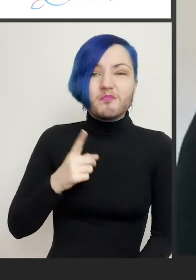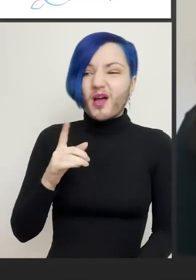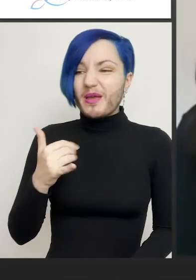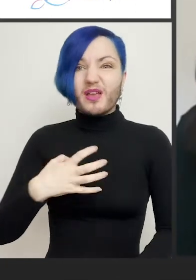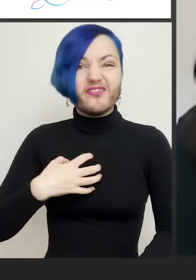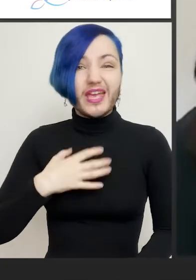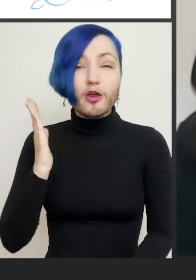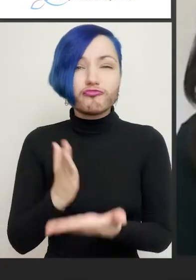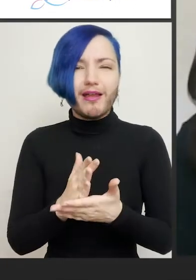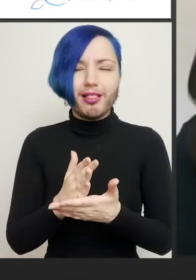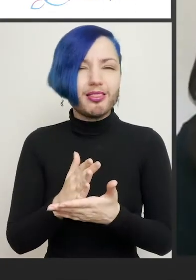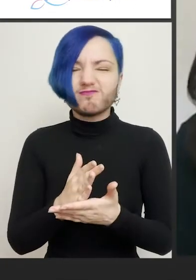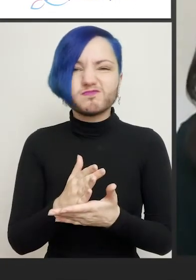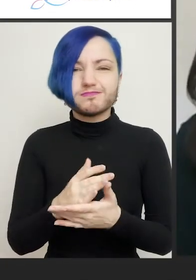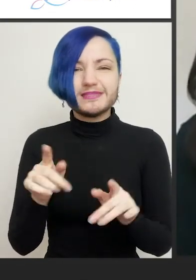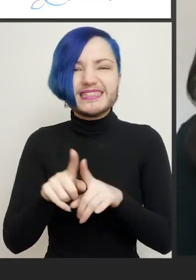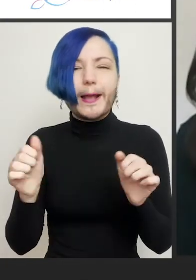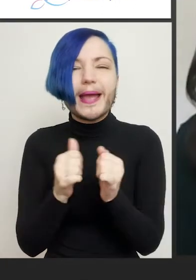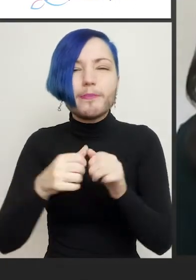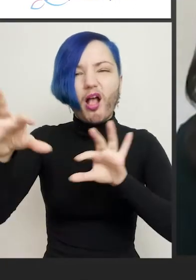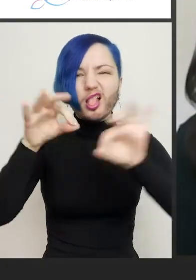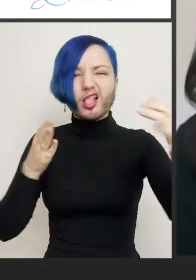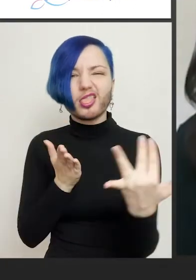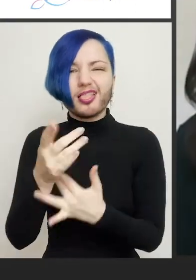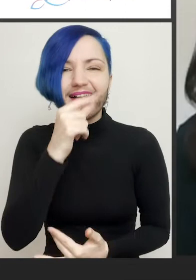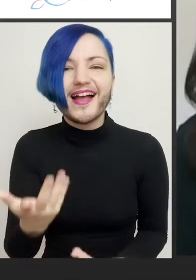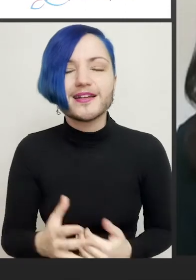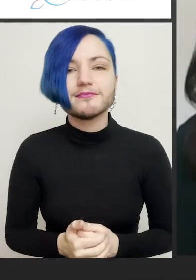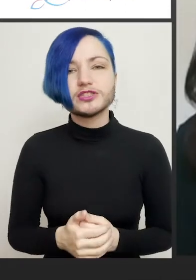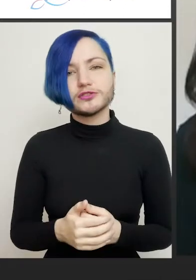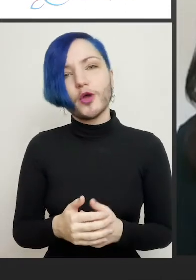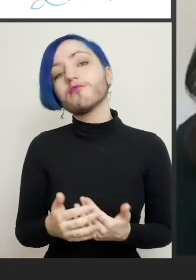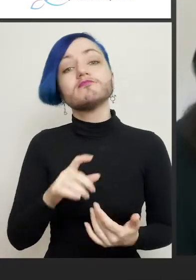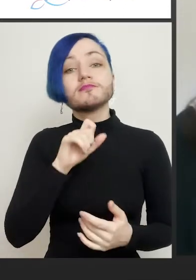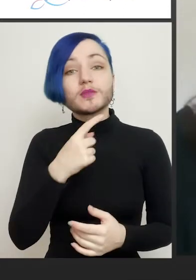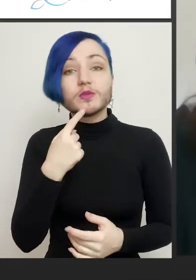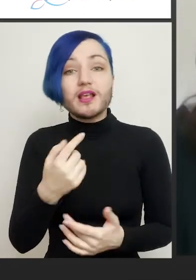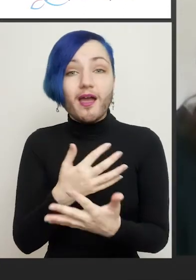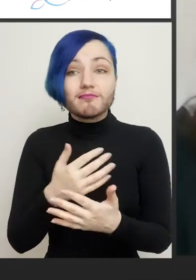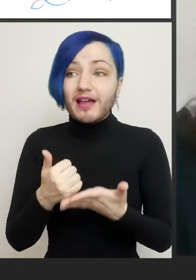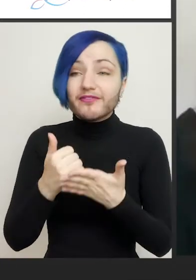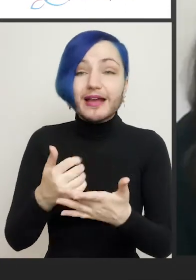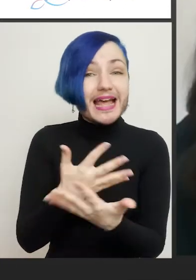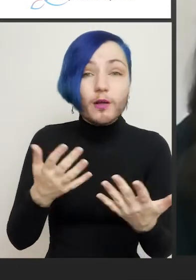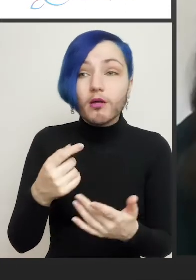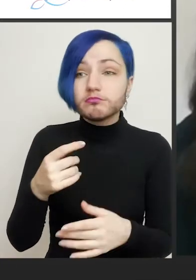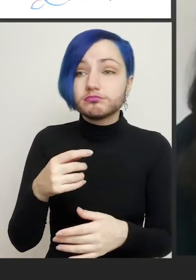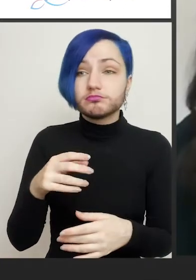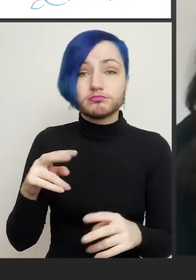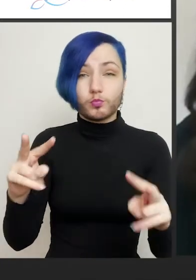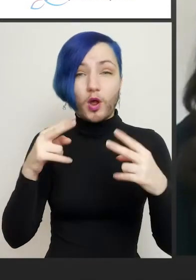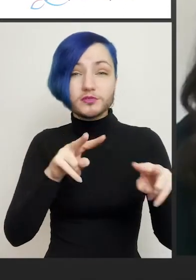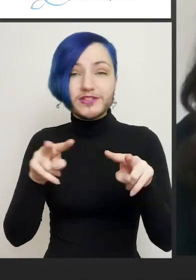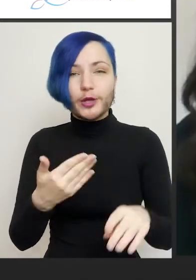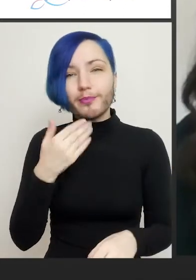real. So yeah, I think it's brilliant, and I'd urge anyone watching this to go look it up and have a listen, because they're 30 minutes of just complete